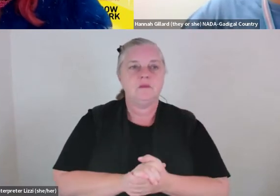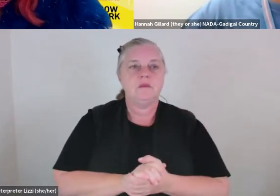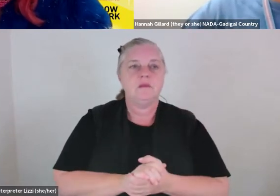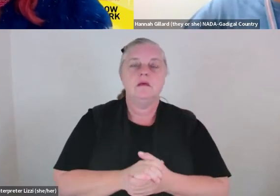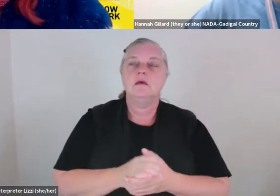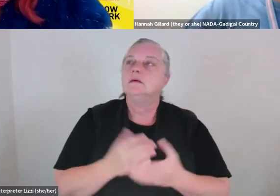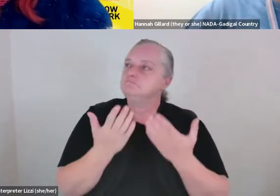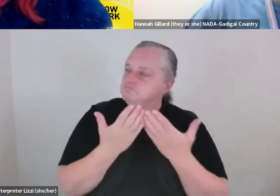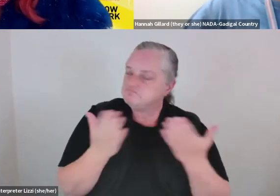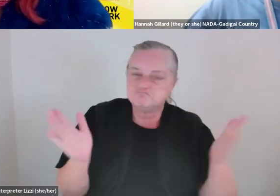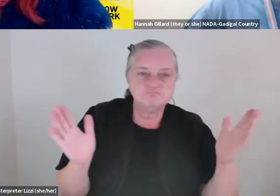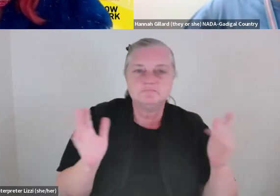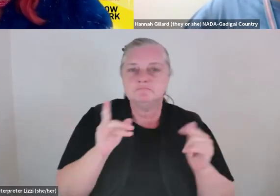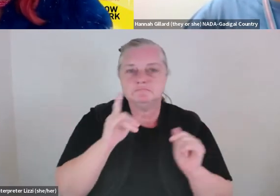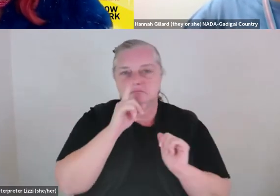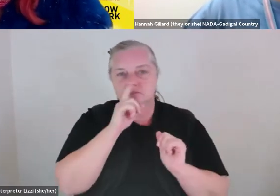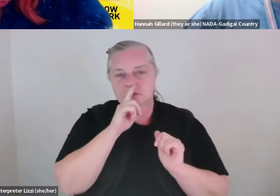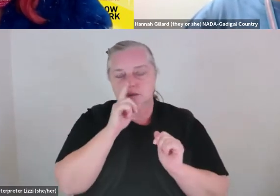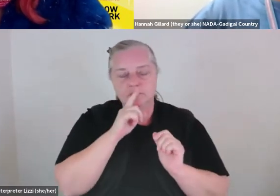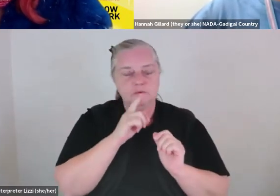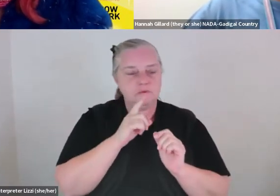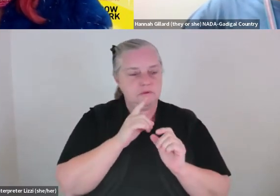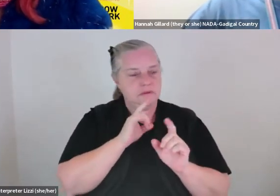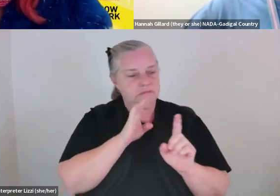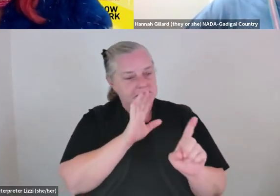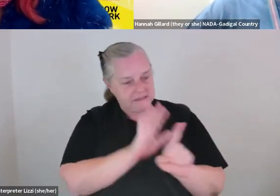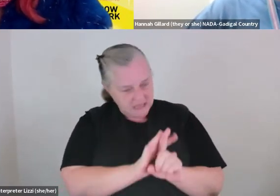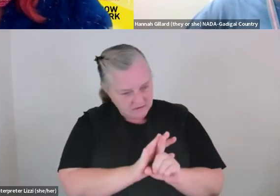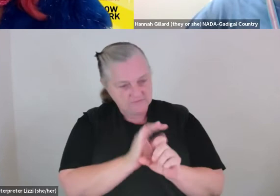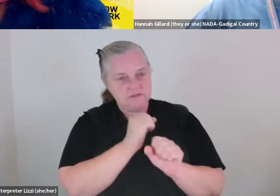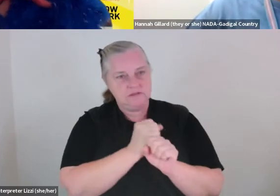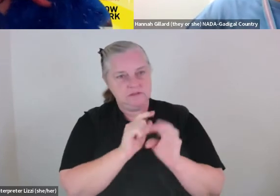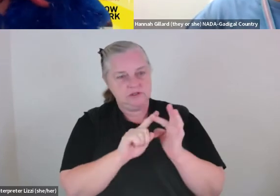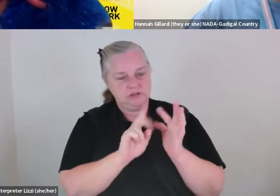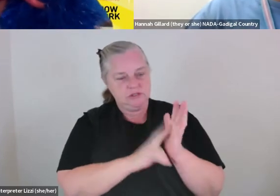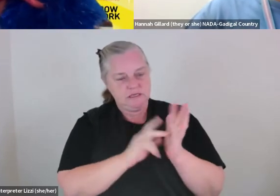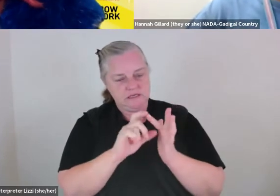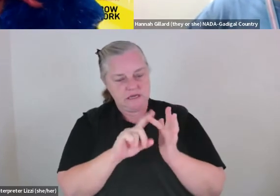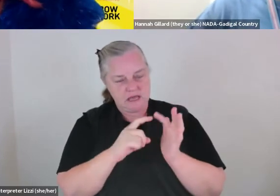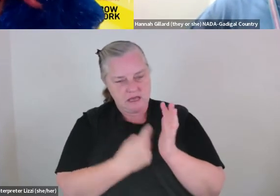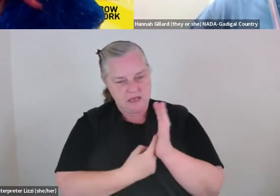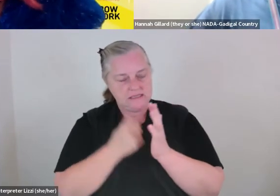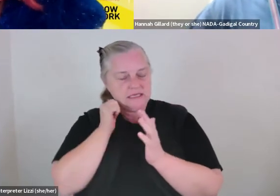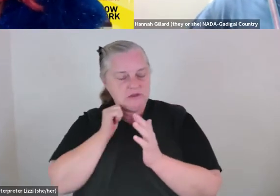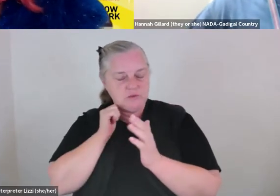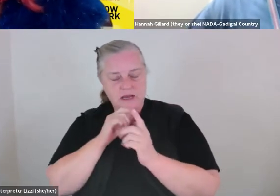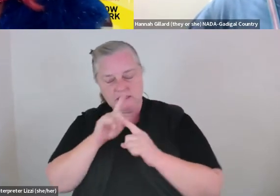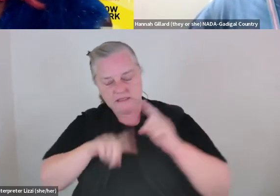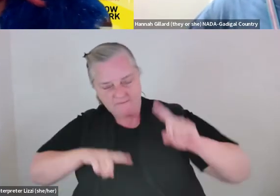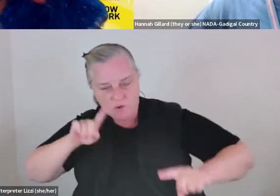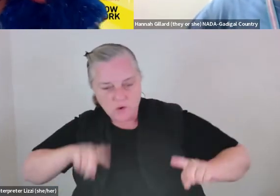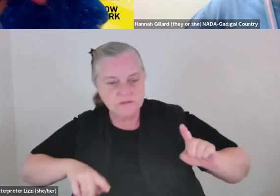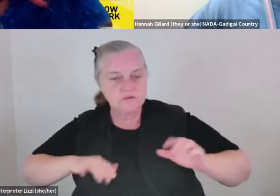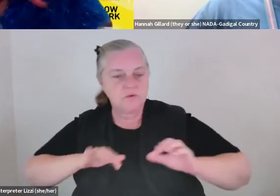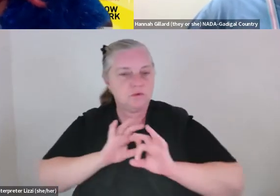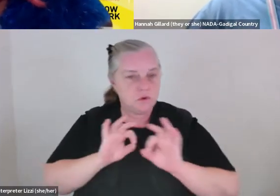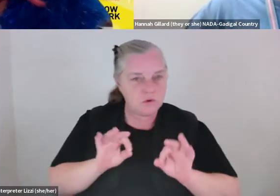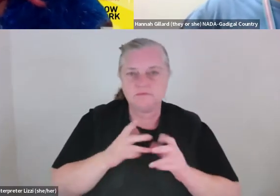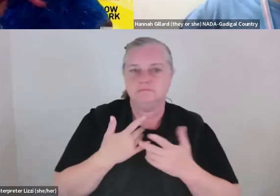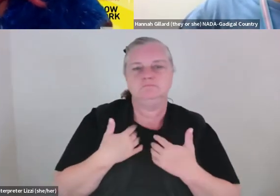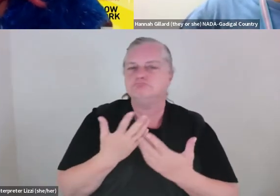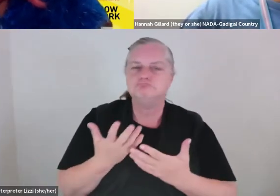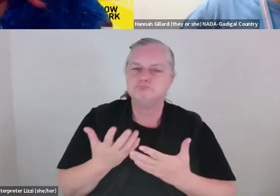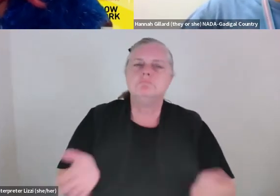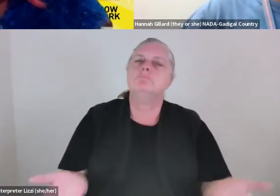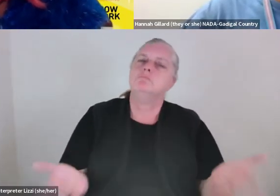whether they're gender and sexuality diverse or not. And so there's going to be some talks in there, including a